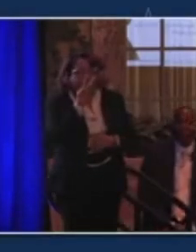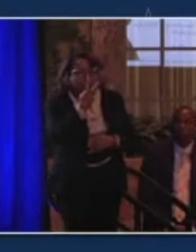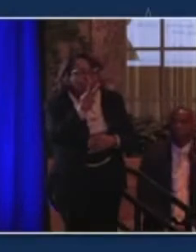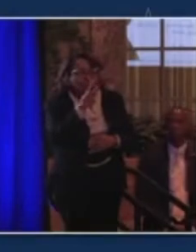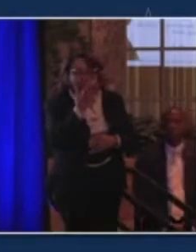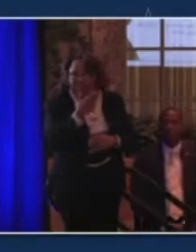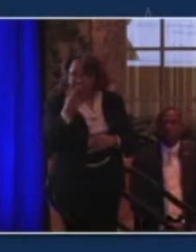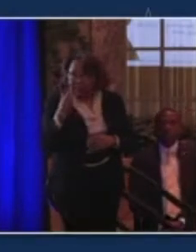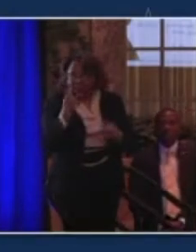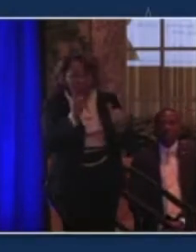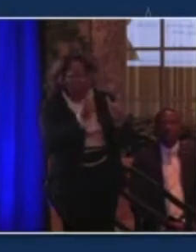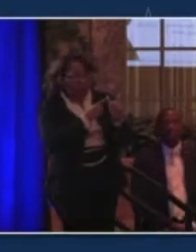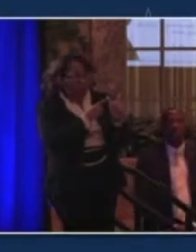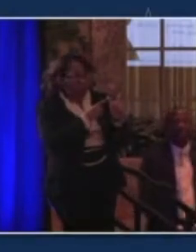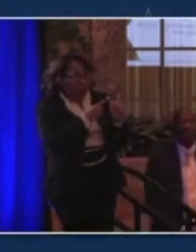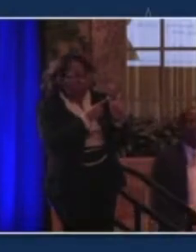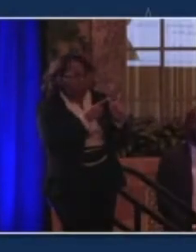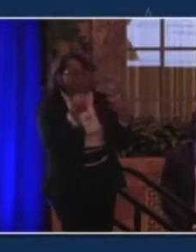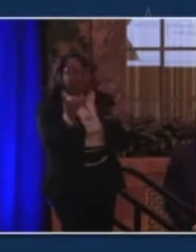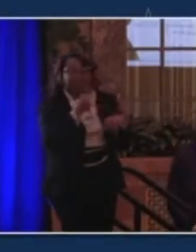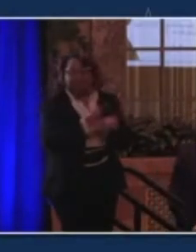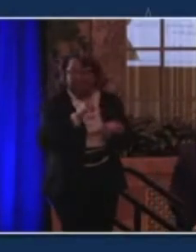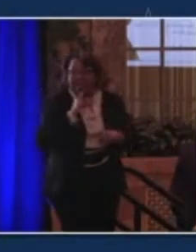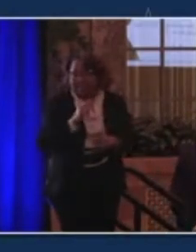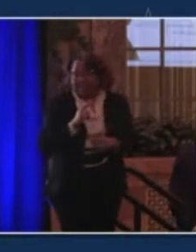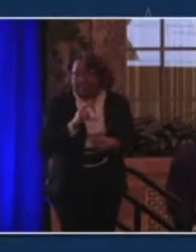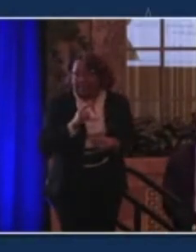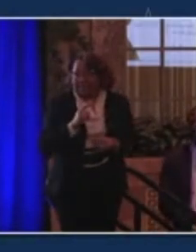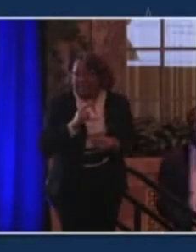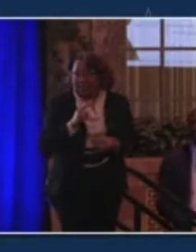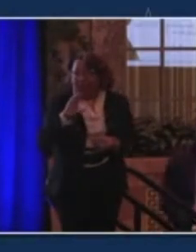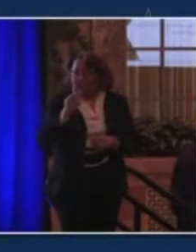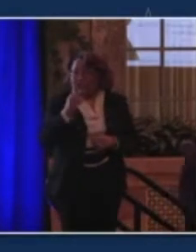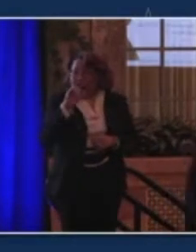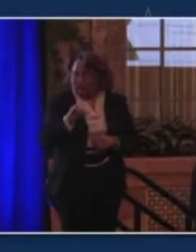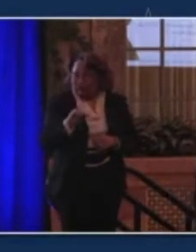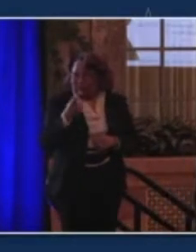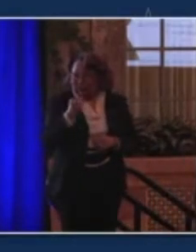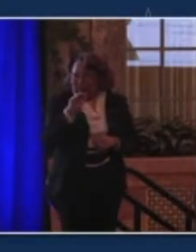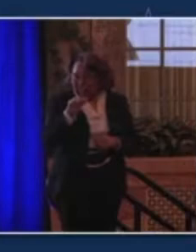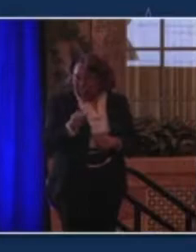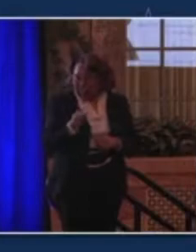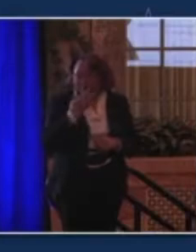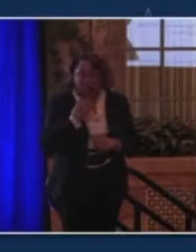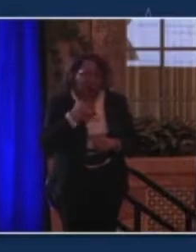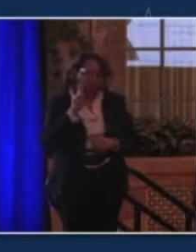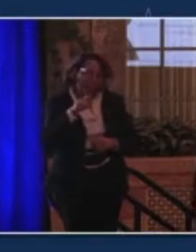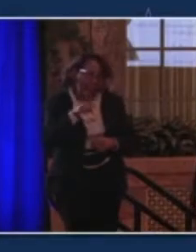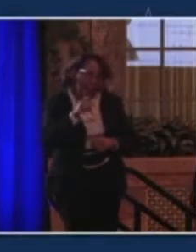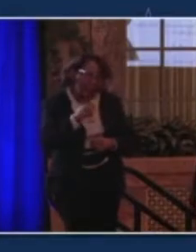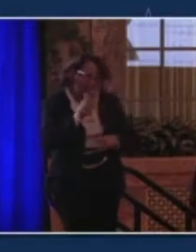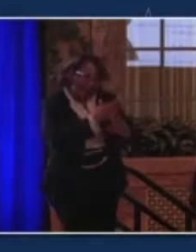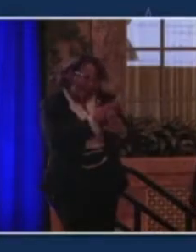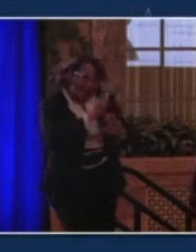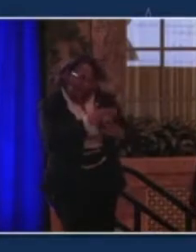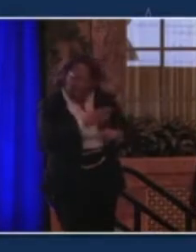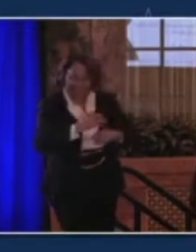things. First, today is Chuy Garcia's birthday. We must sing for him.